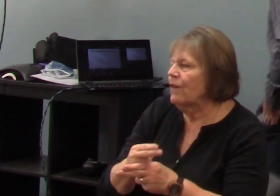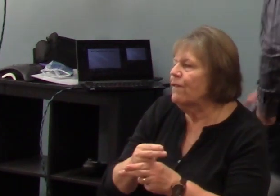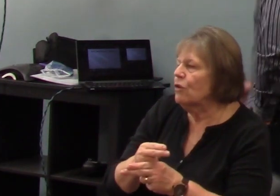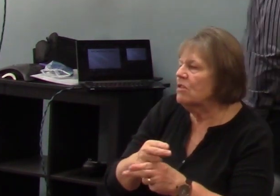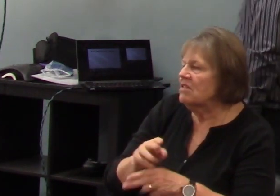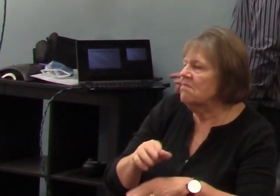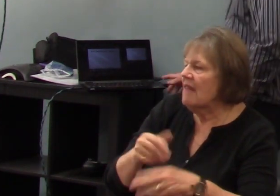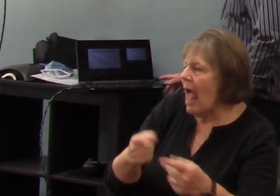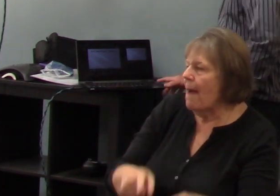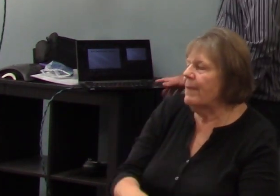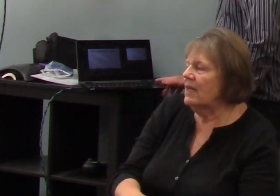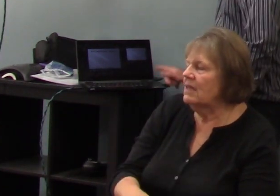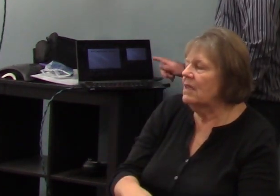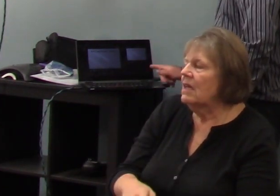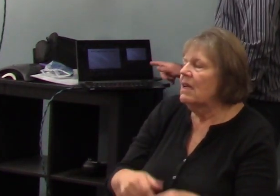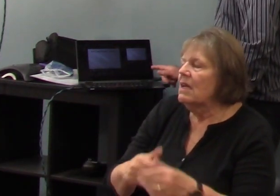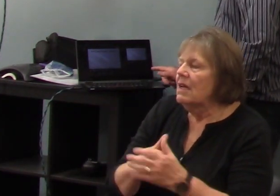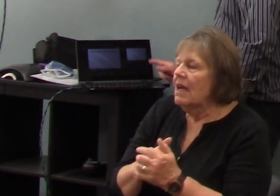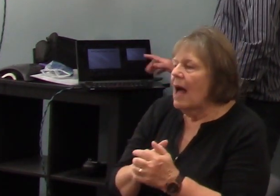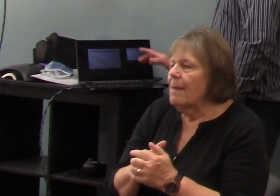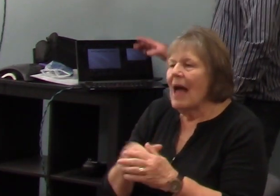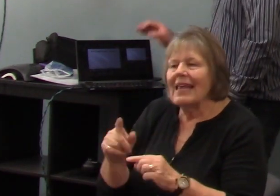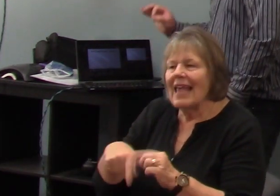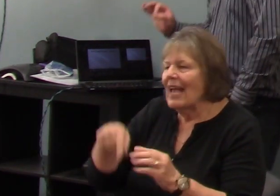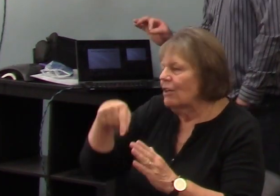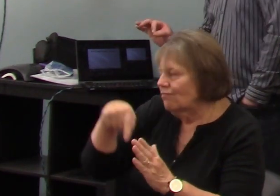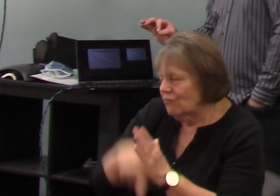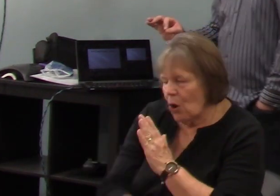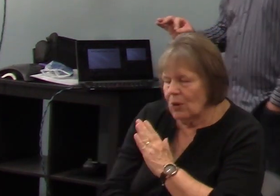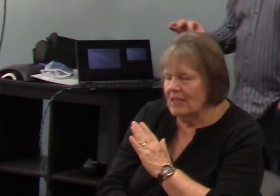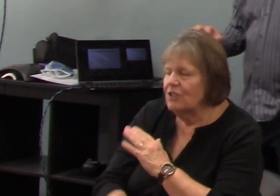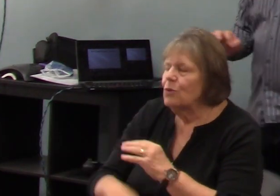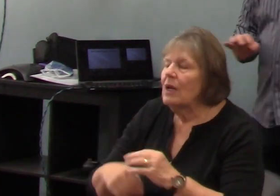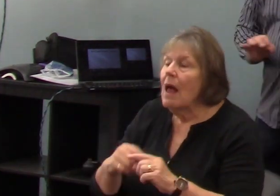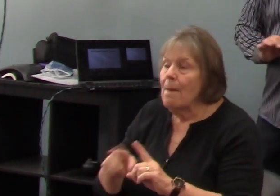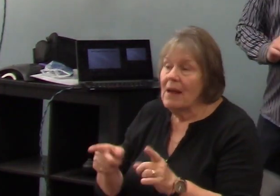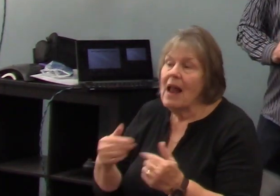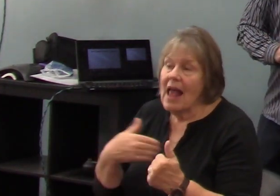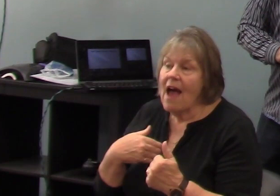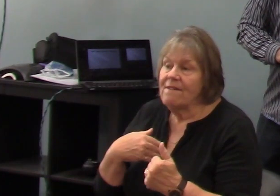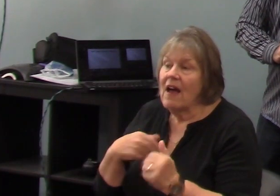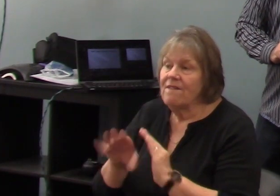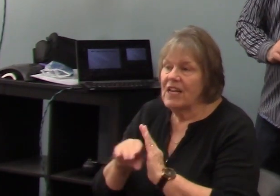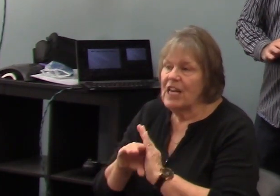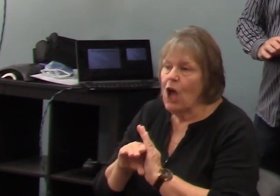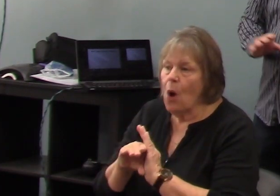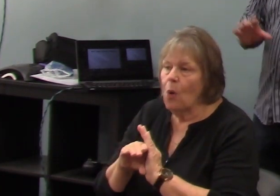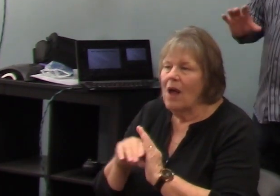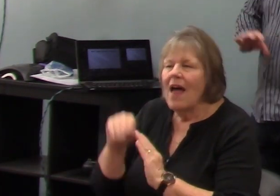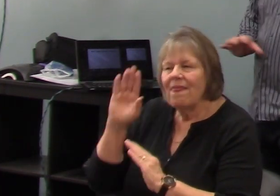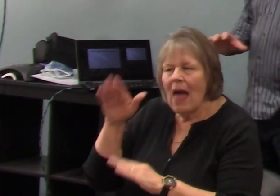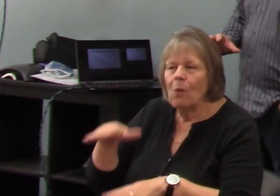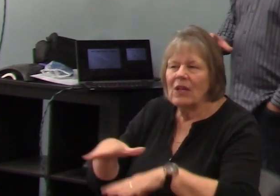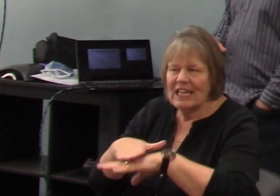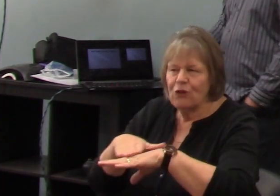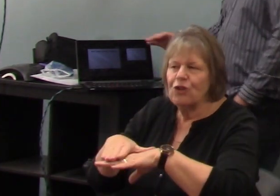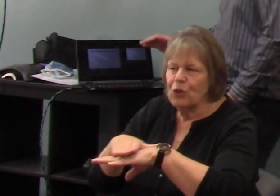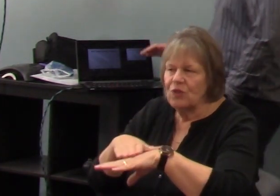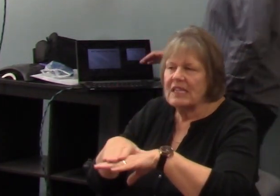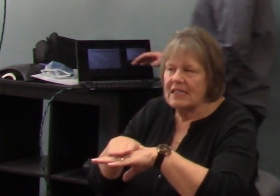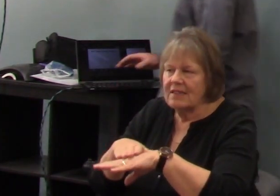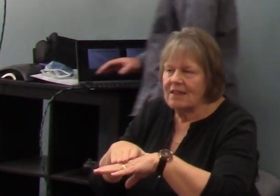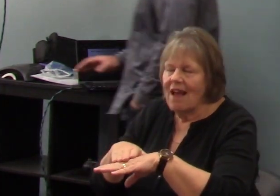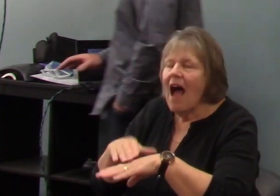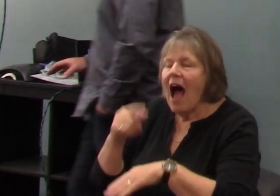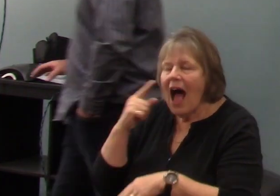right now, but I do have a video that will introduce it to you. I think there's a lot of problems with this